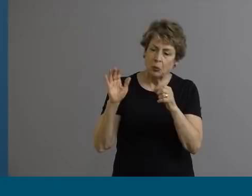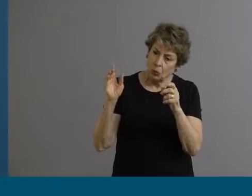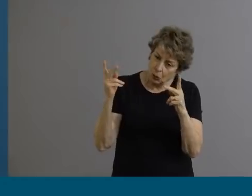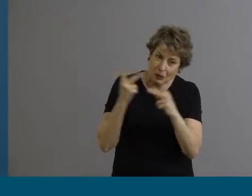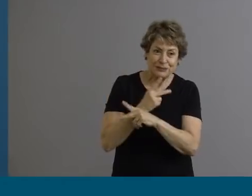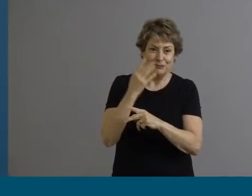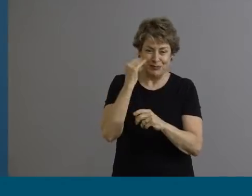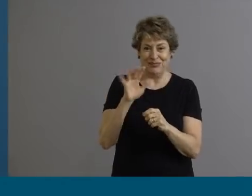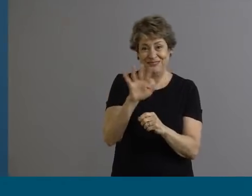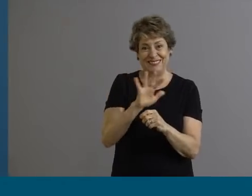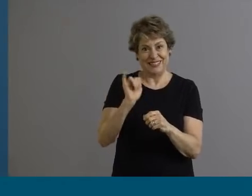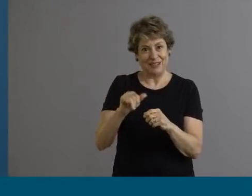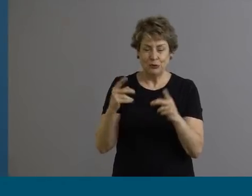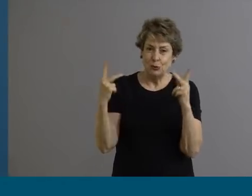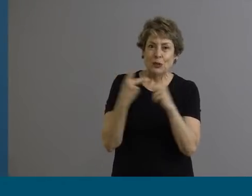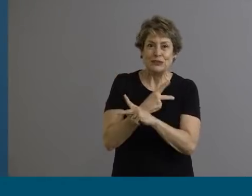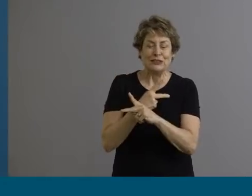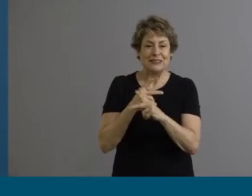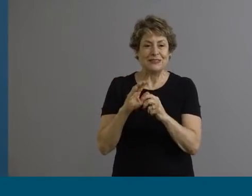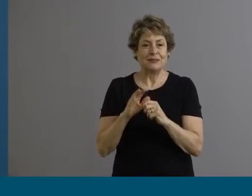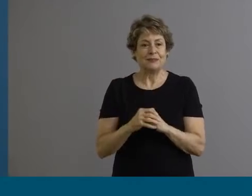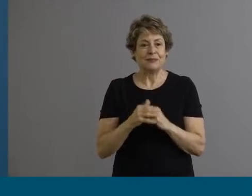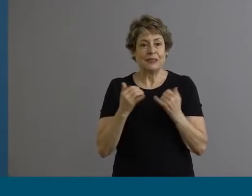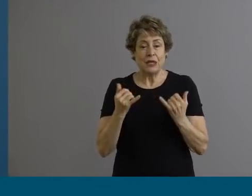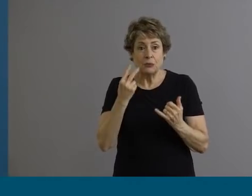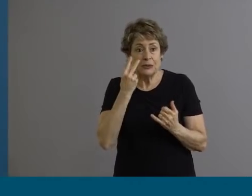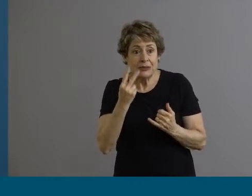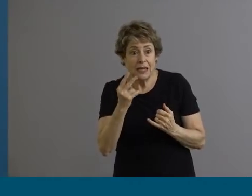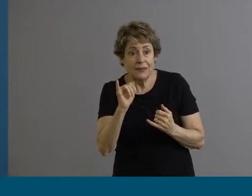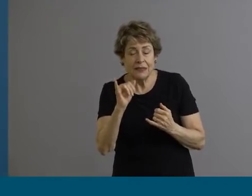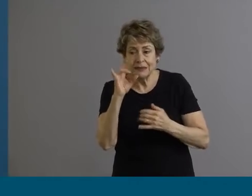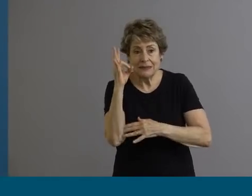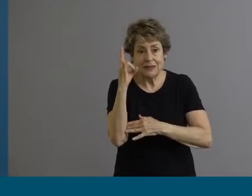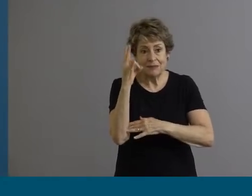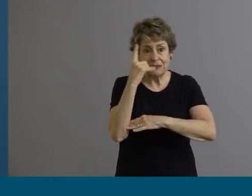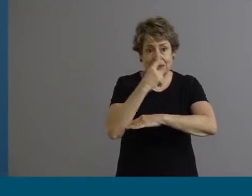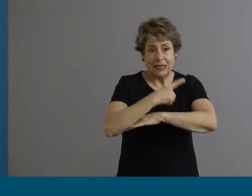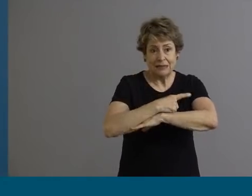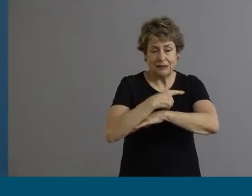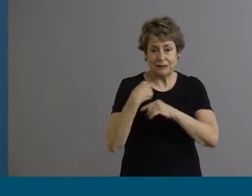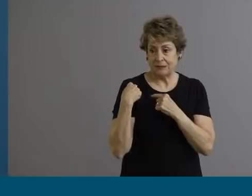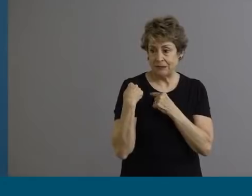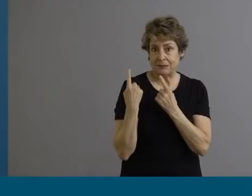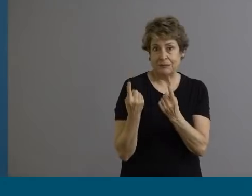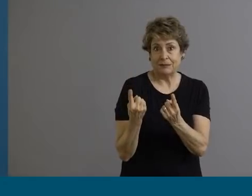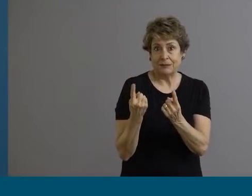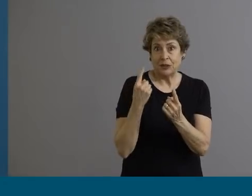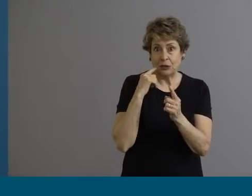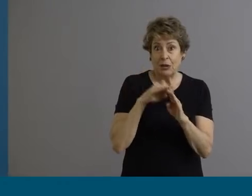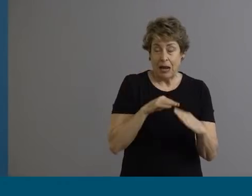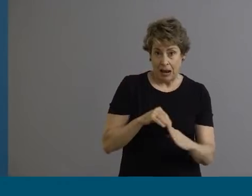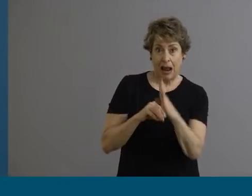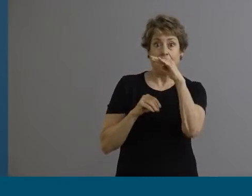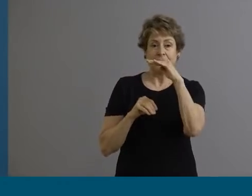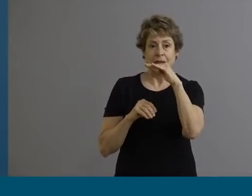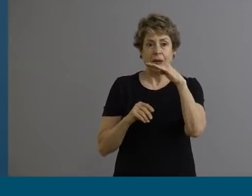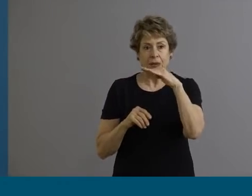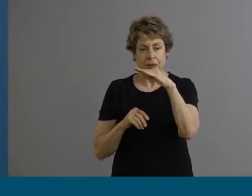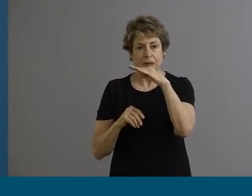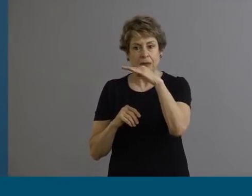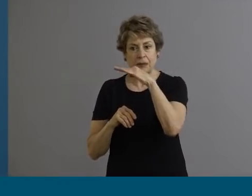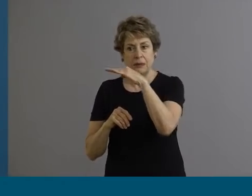a stability in Arizona that at least plateaus their curve. I just got off